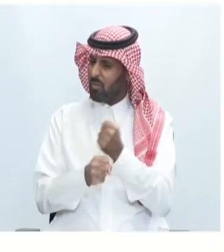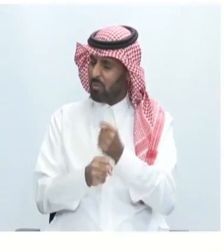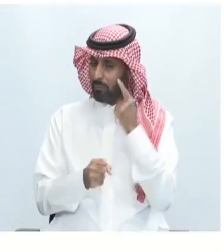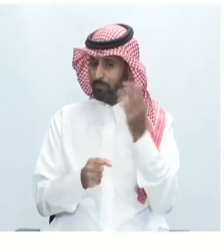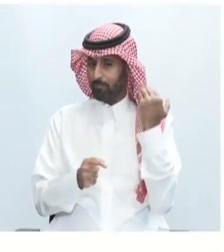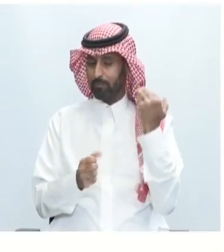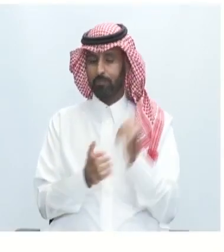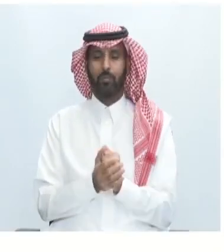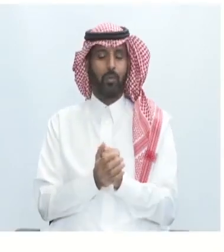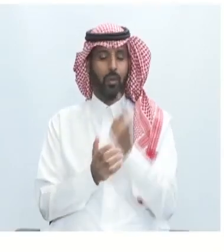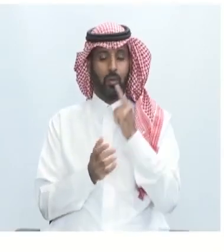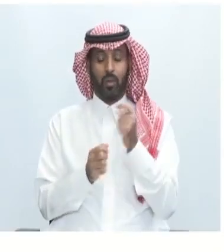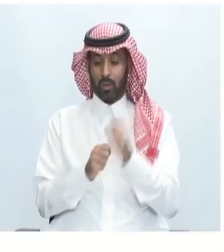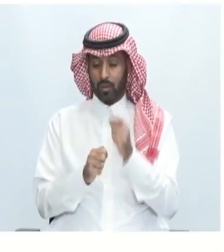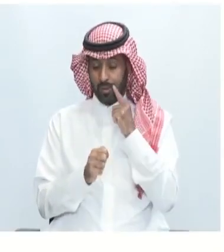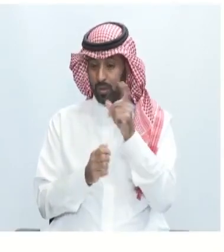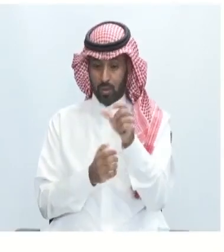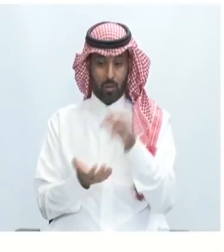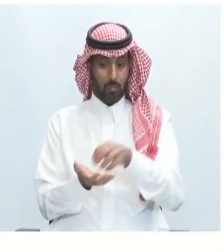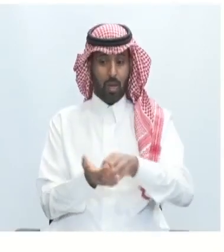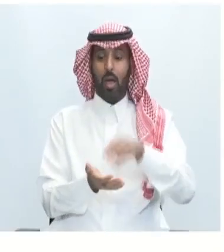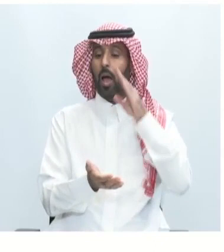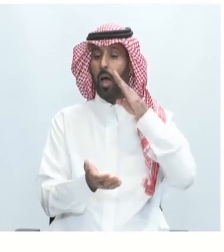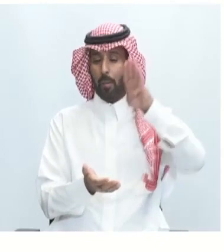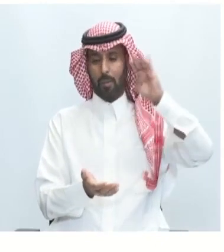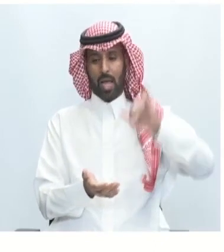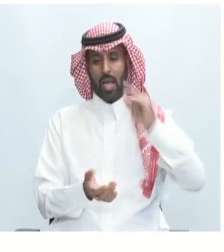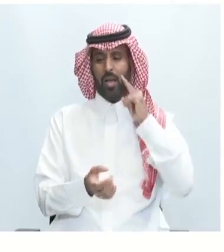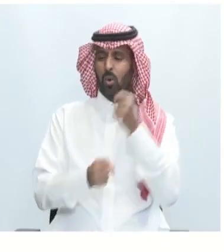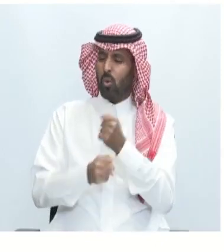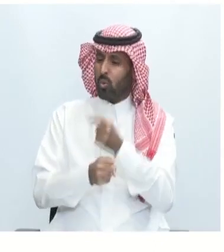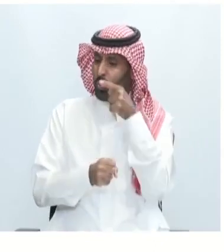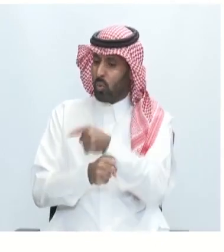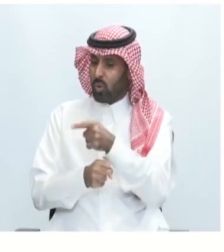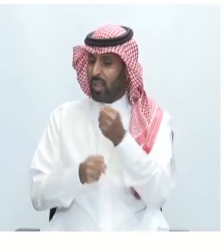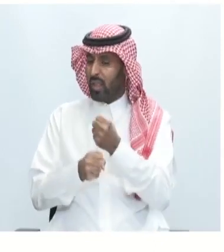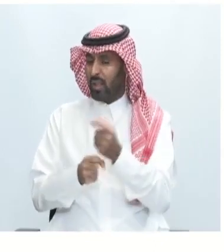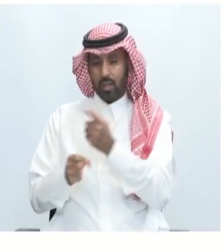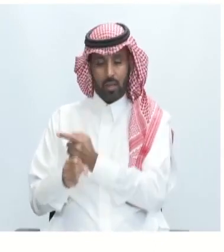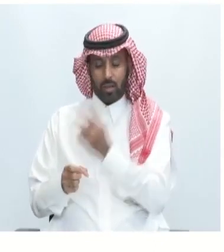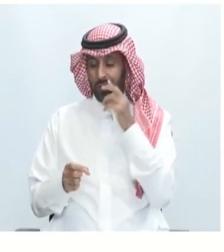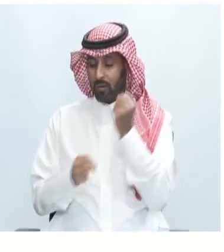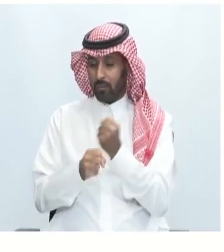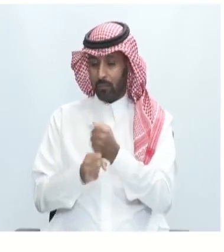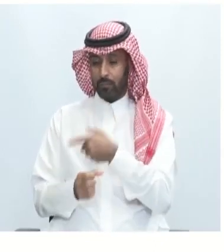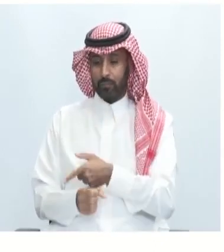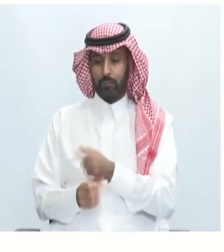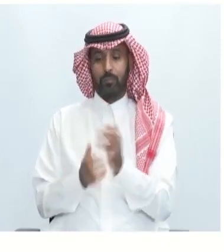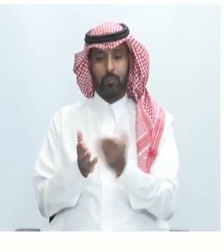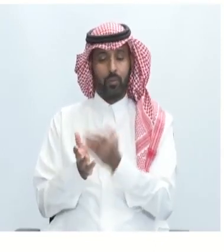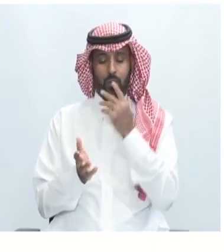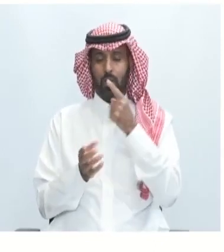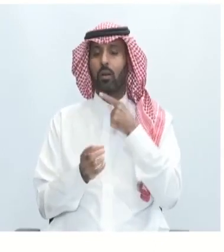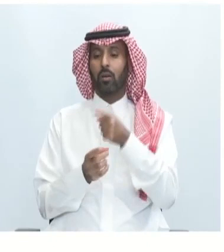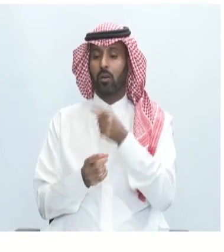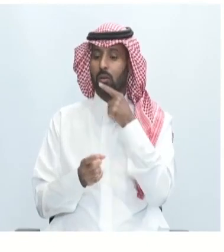this goal. The use of the preposition by to include who did the action, to include who did the action, or we